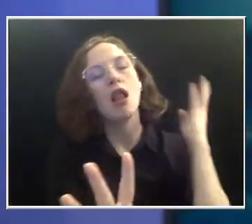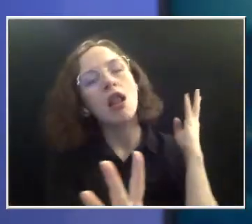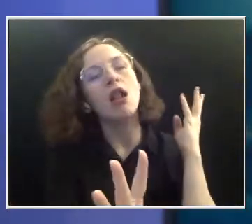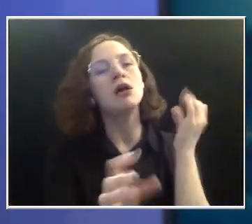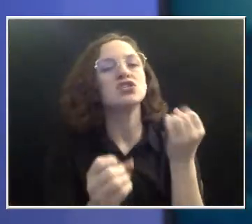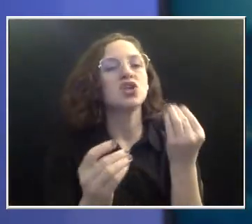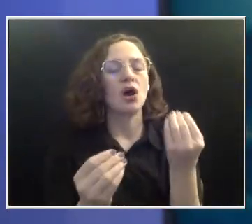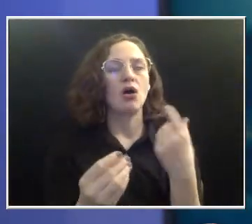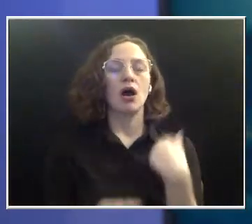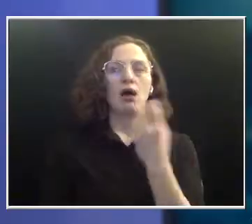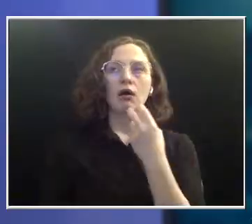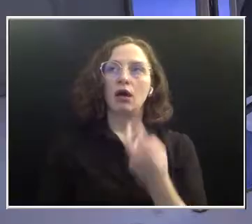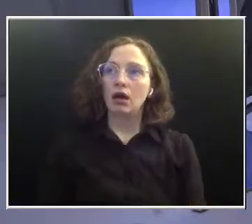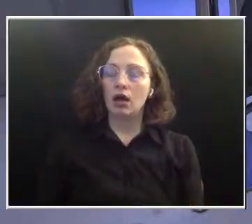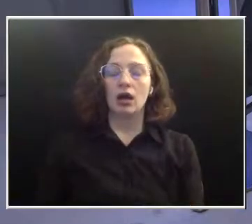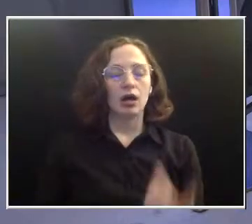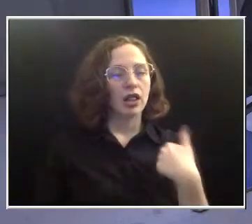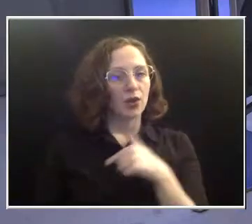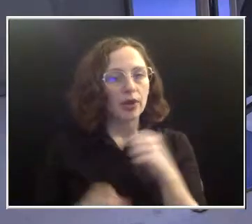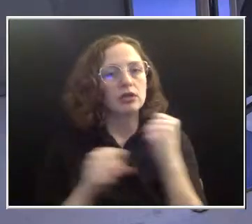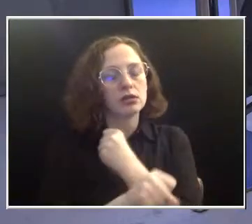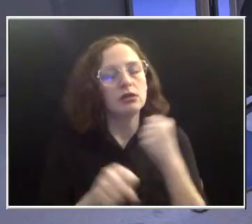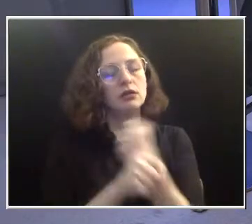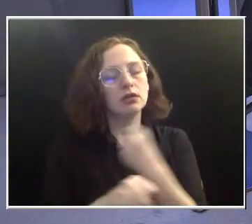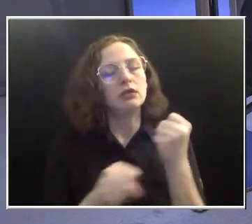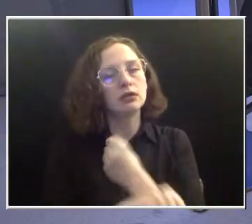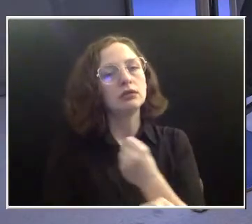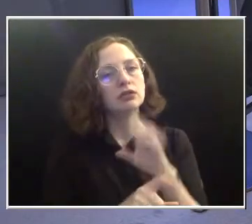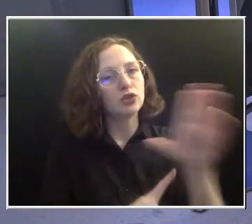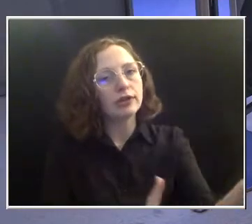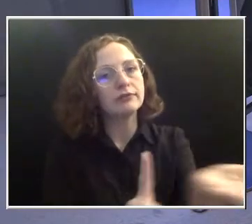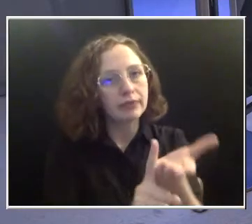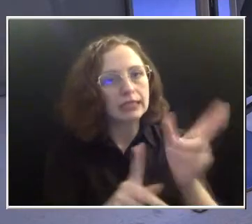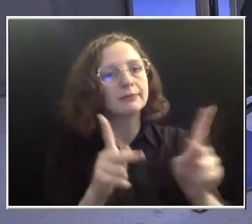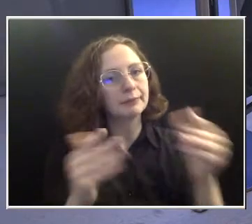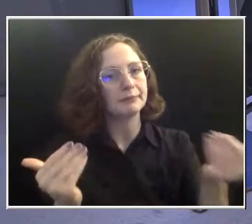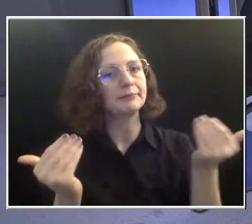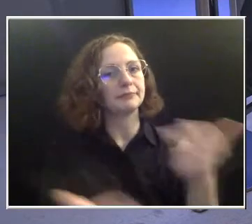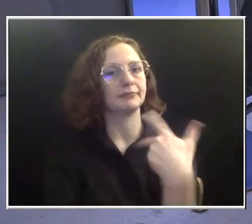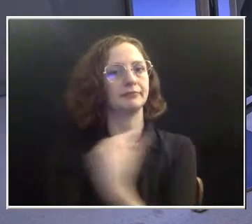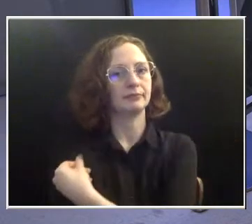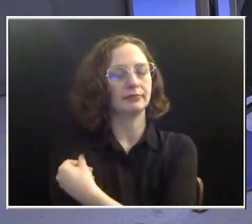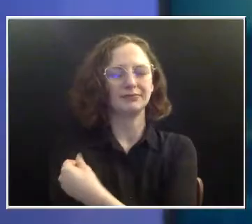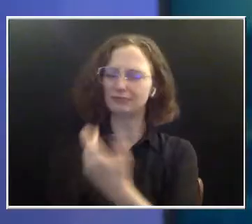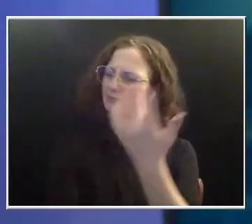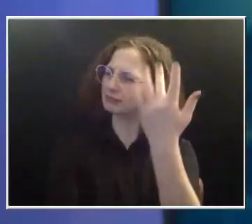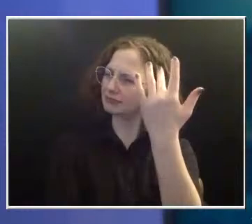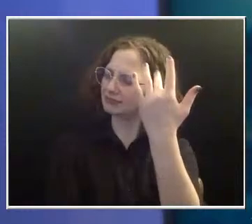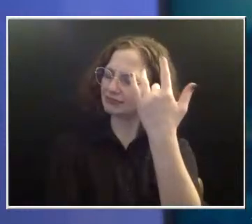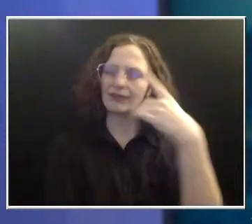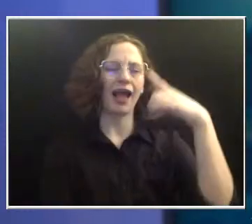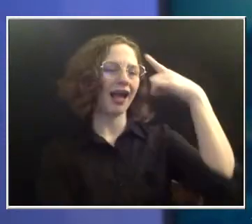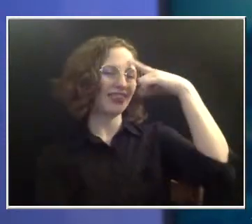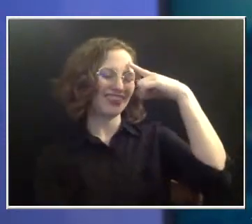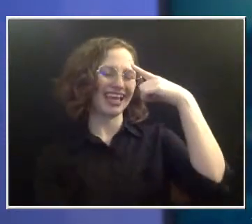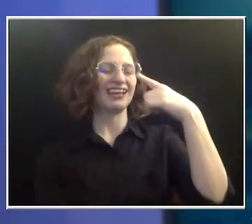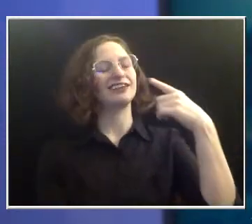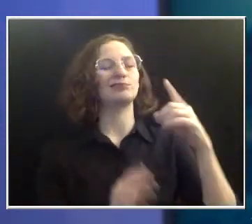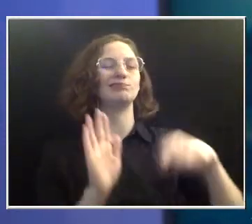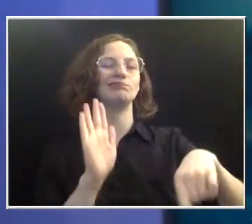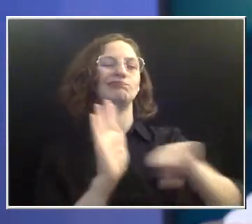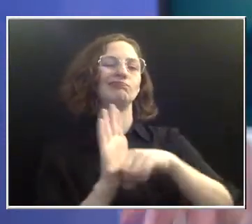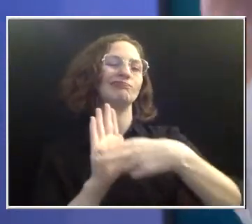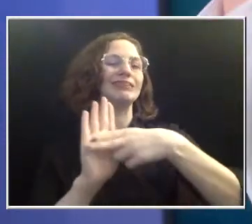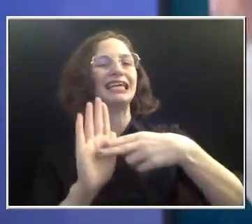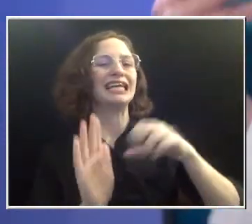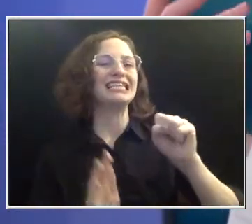to fight so hard to get people to want to do this. Why? I think there's a lot of stigma around HPV, and I do everything I can